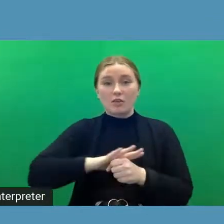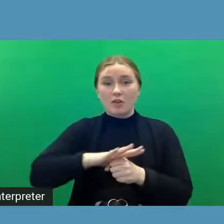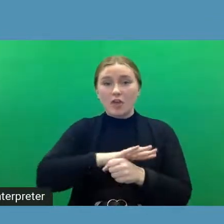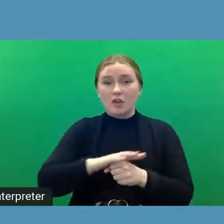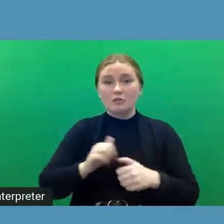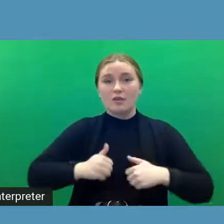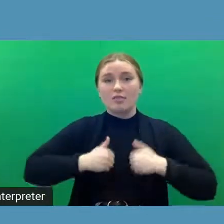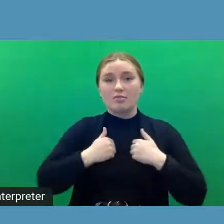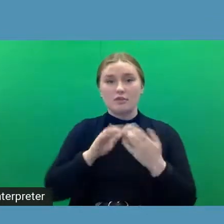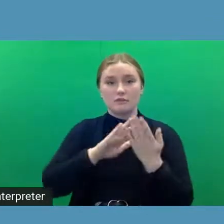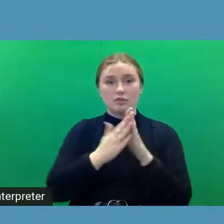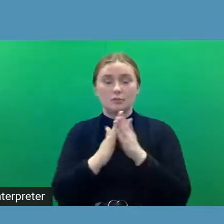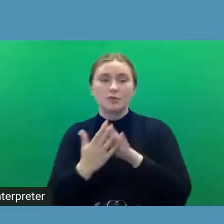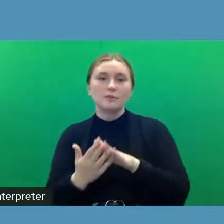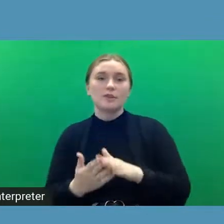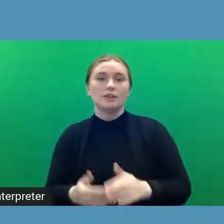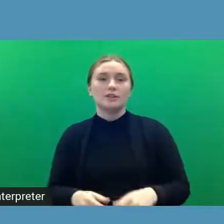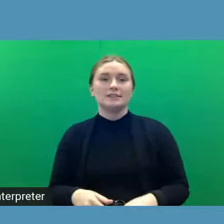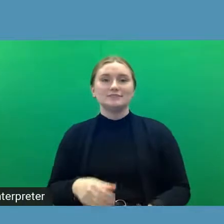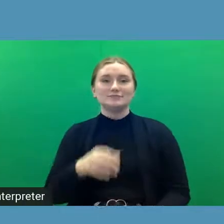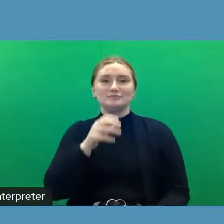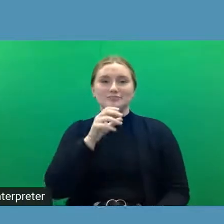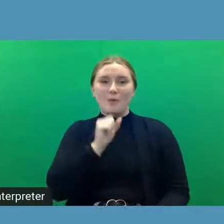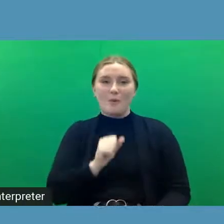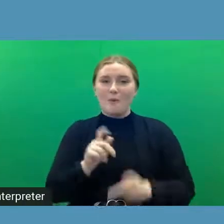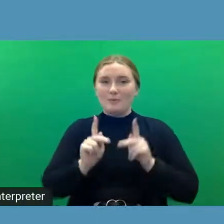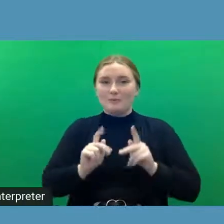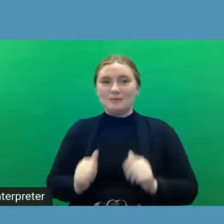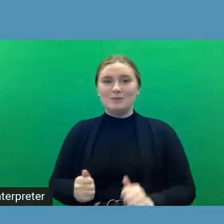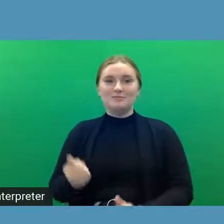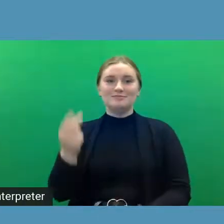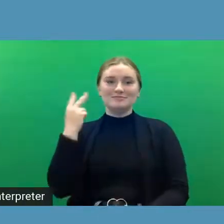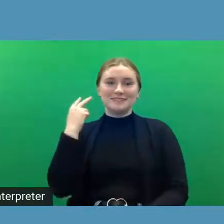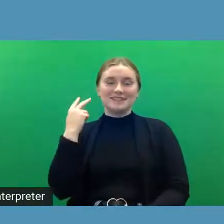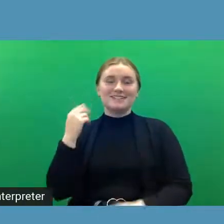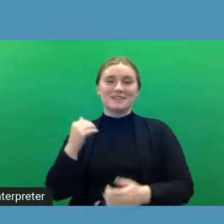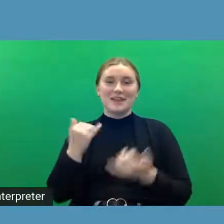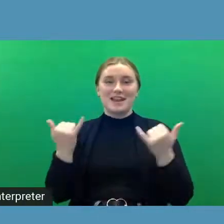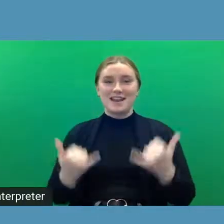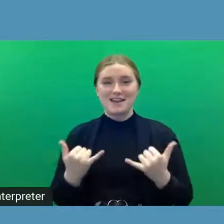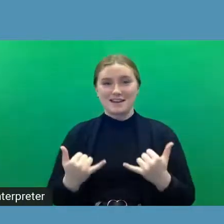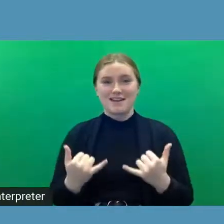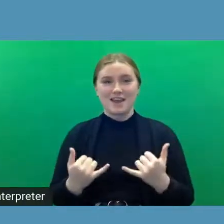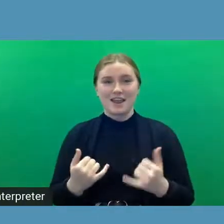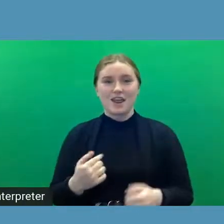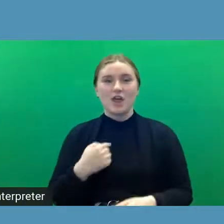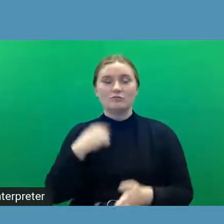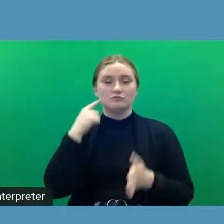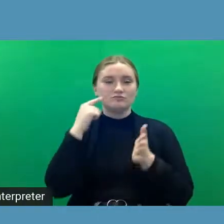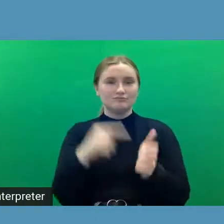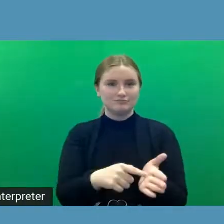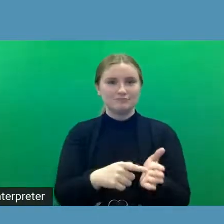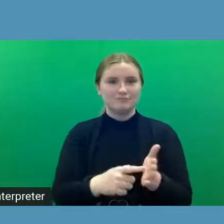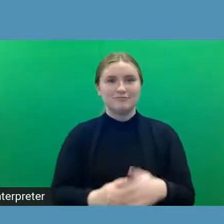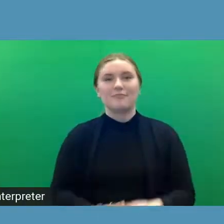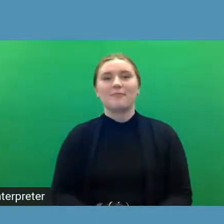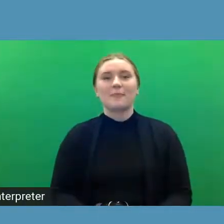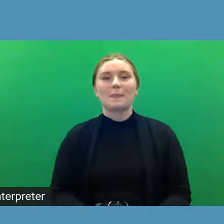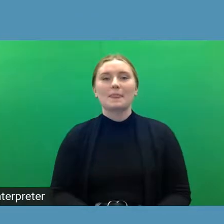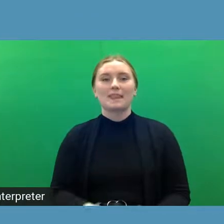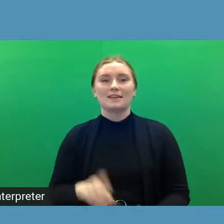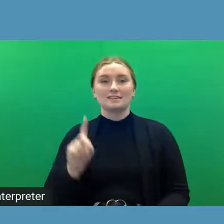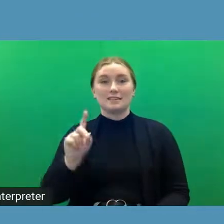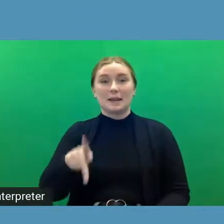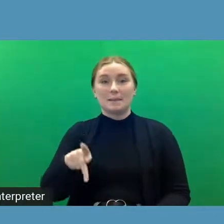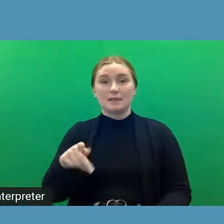their elders both past and present, as well as future generations. We, the Digital Empowerment Project team,